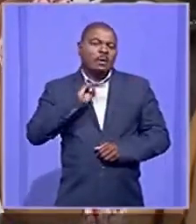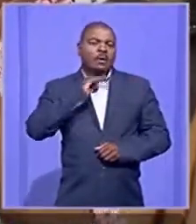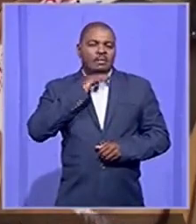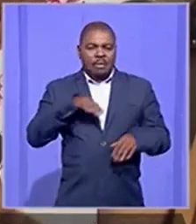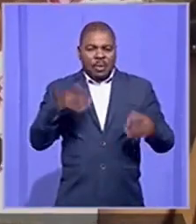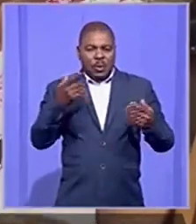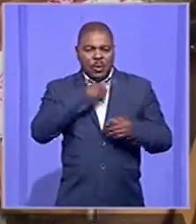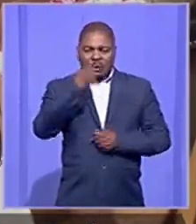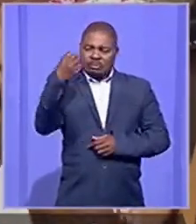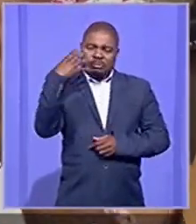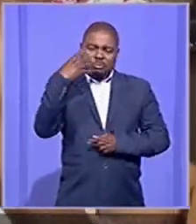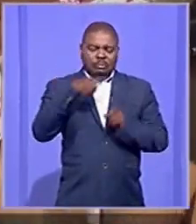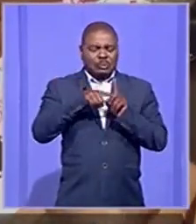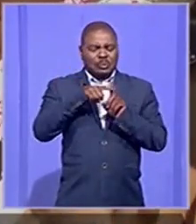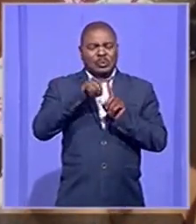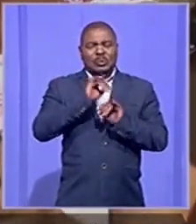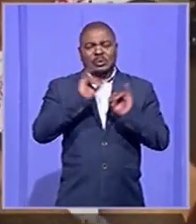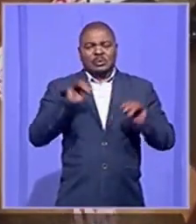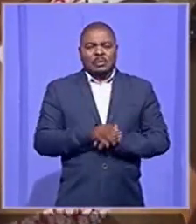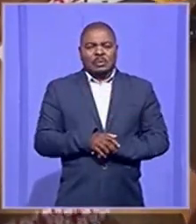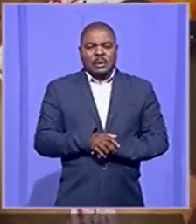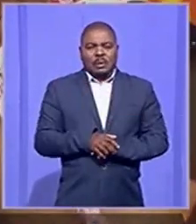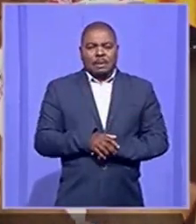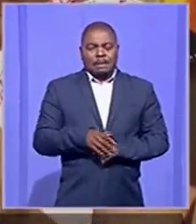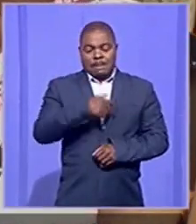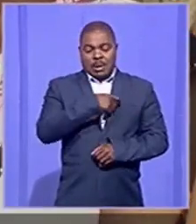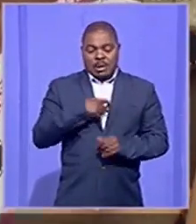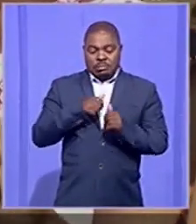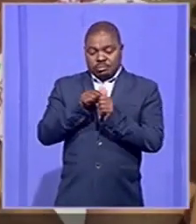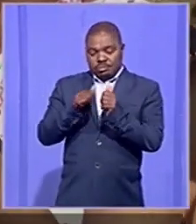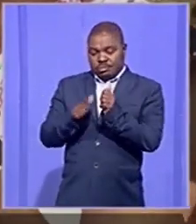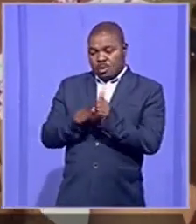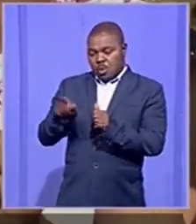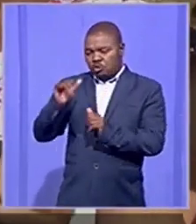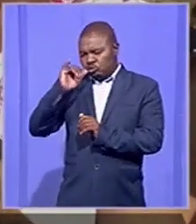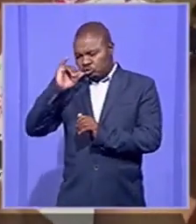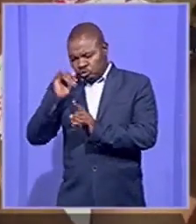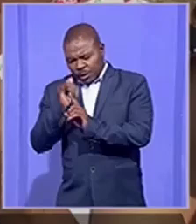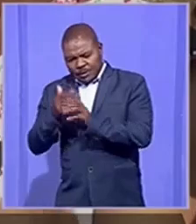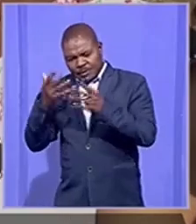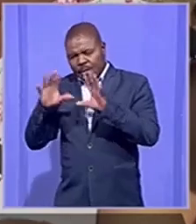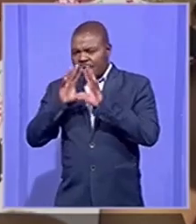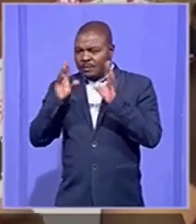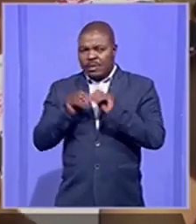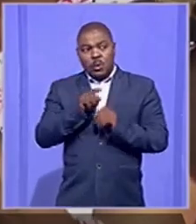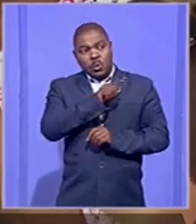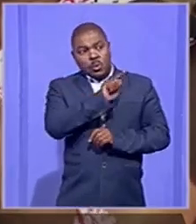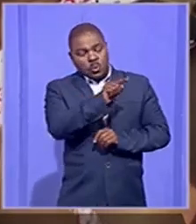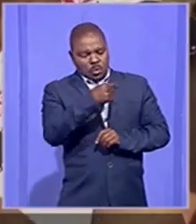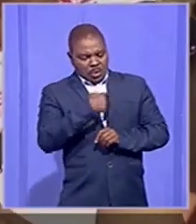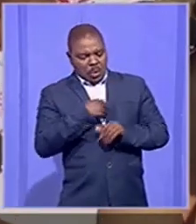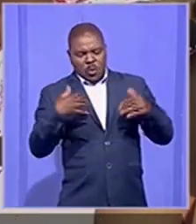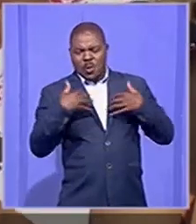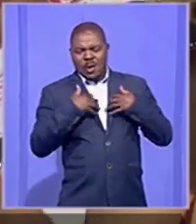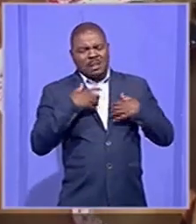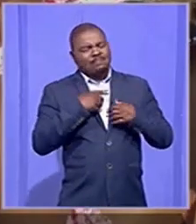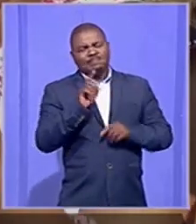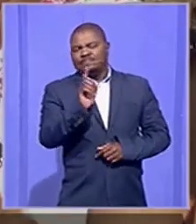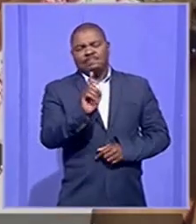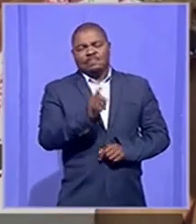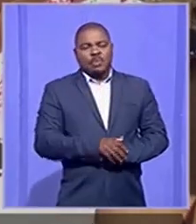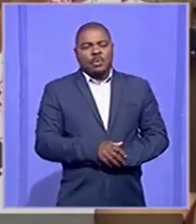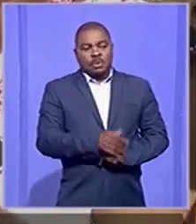President has been checked for any other, and there's no need for you and I to worry about. Me and you